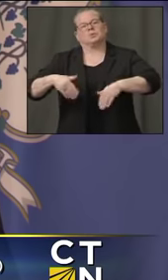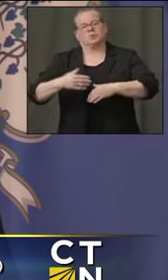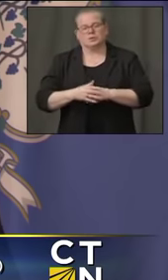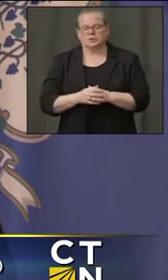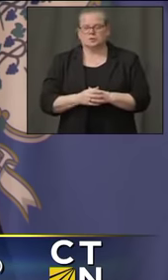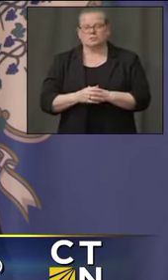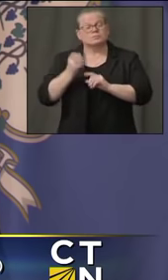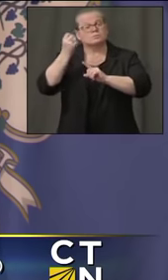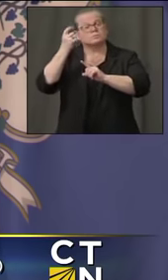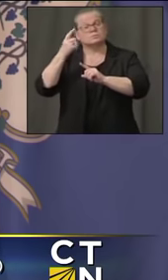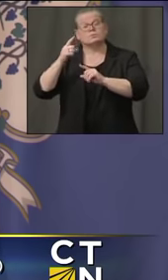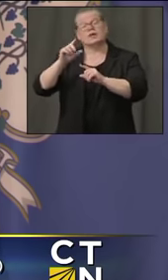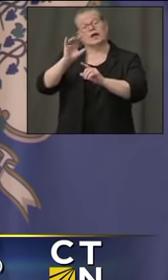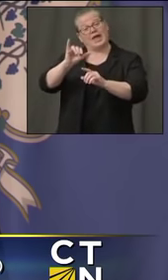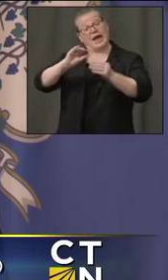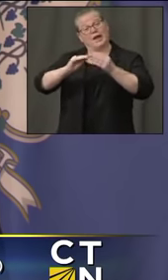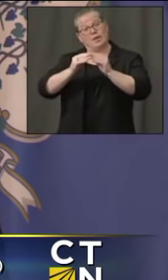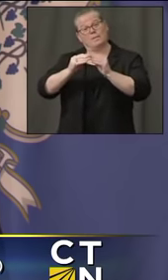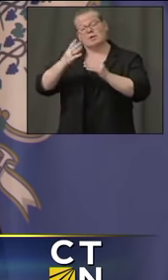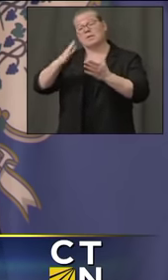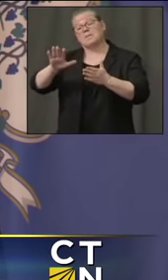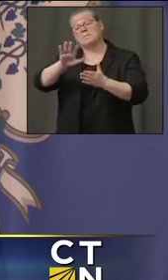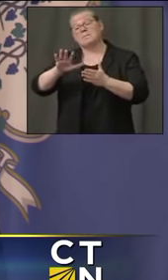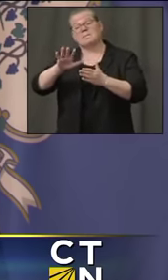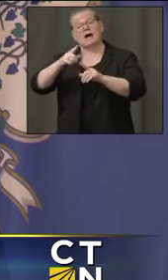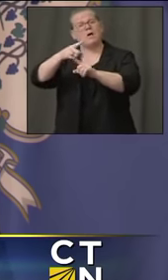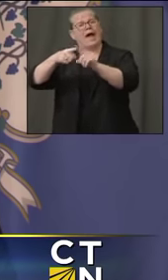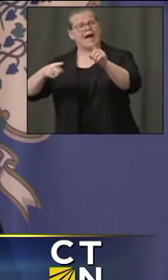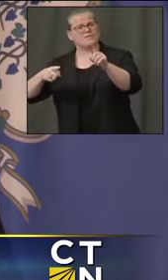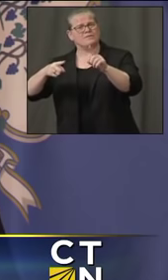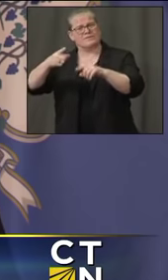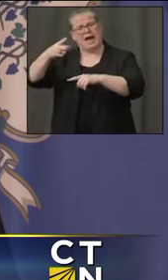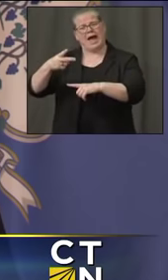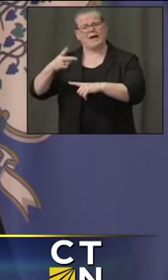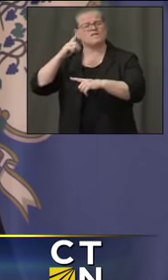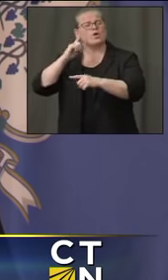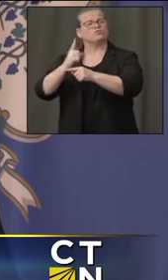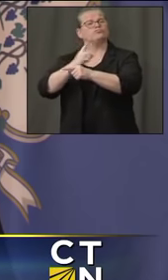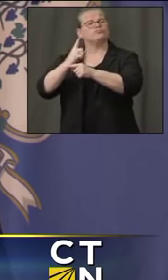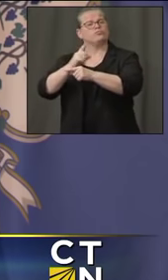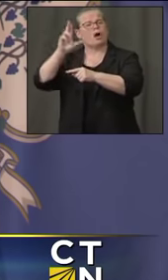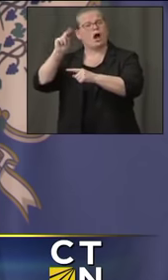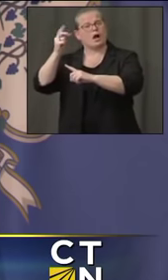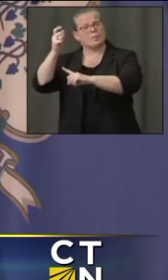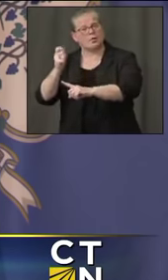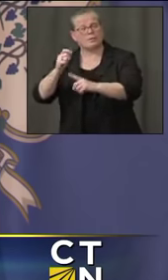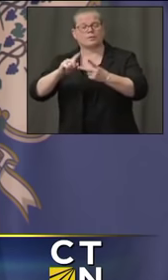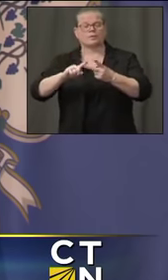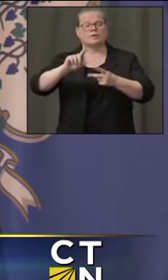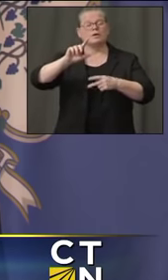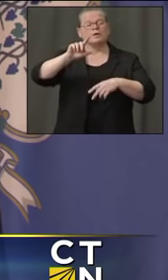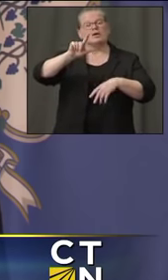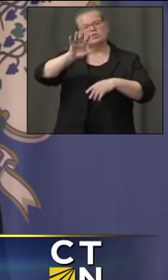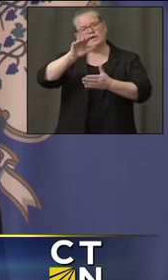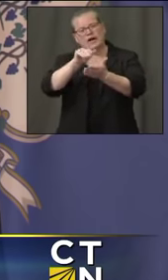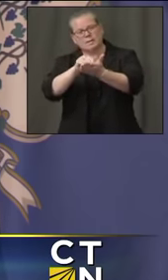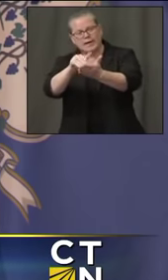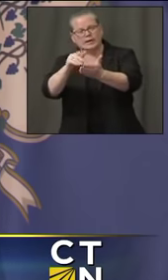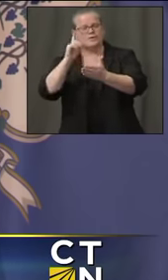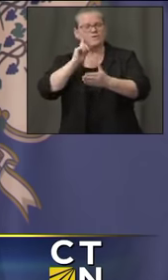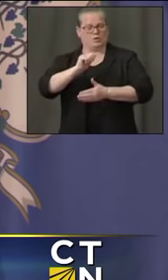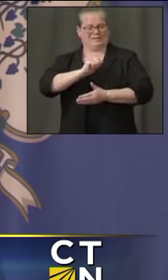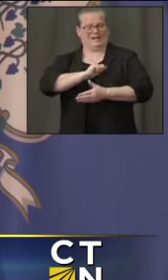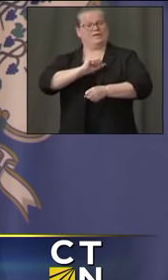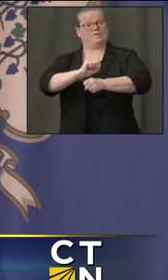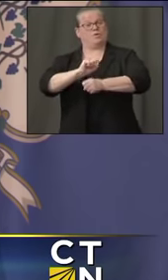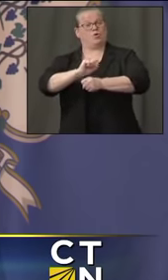claims. About 25 million or so is for the self-employed or gig workers. I know that took a little longer to get up than